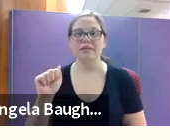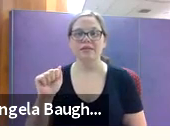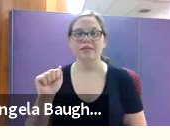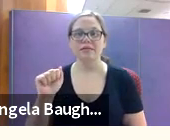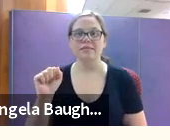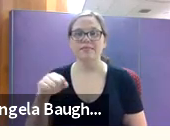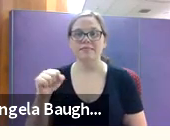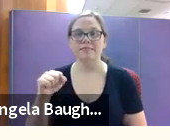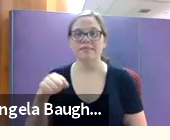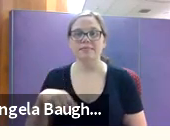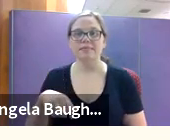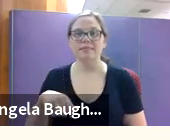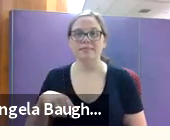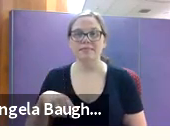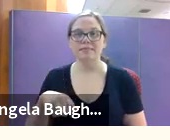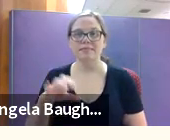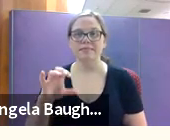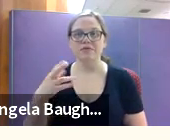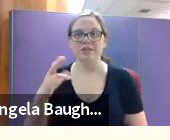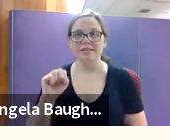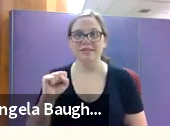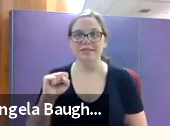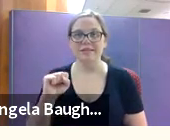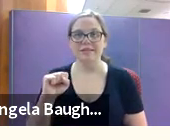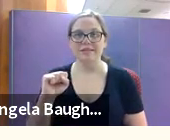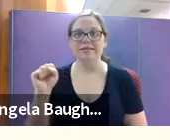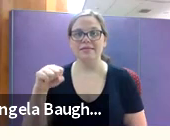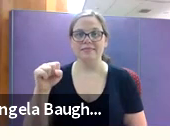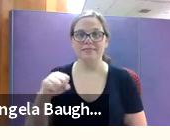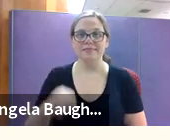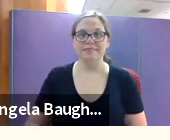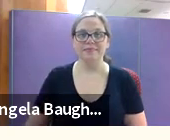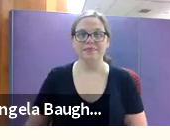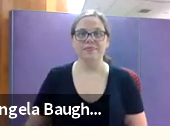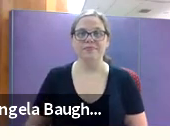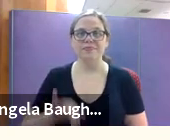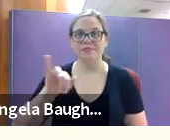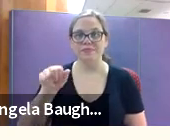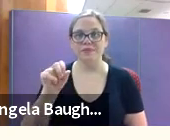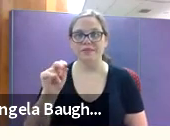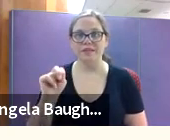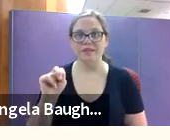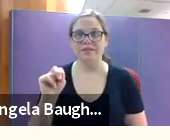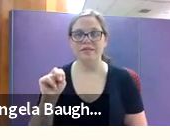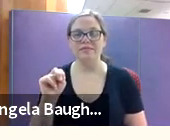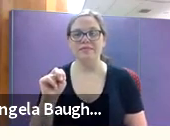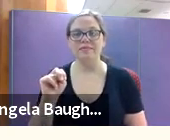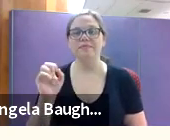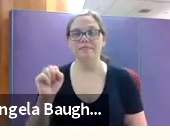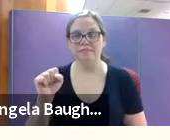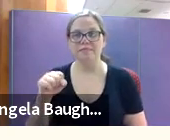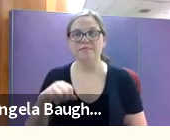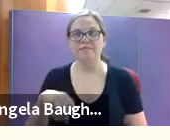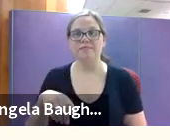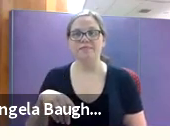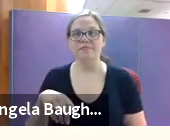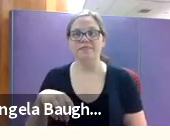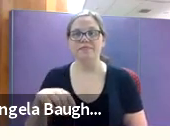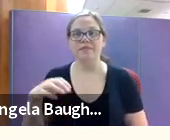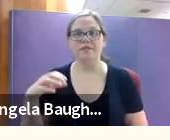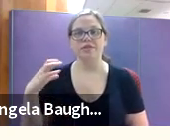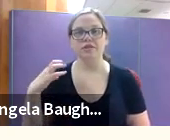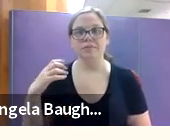Yay. Chris Lavich, Yay. Jason Harper, Yay. and as chairperson,